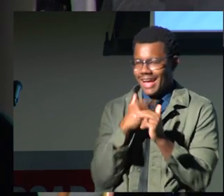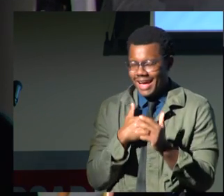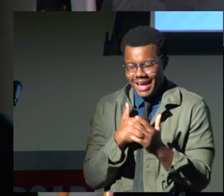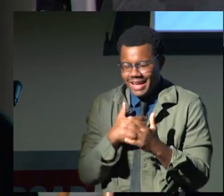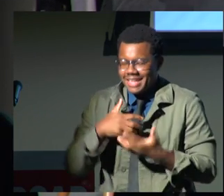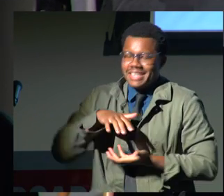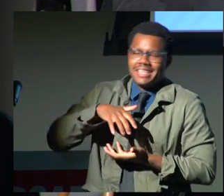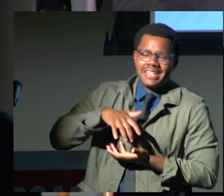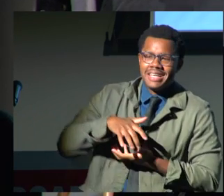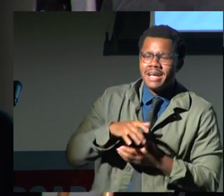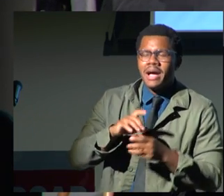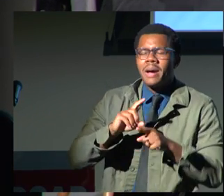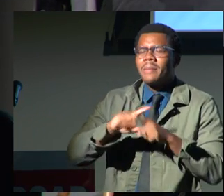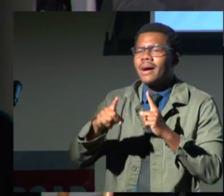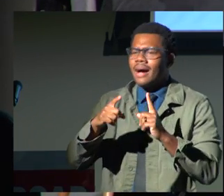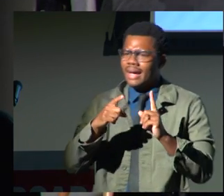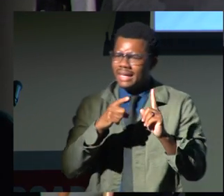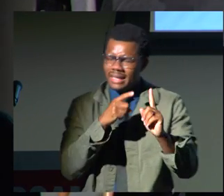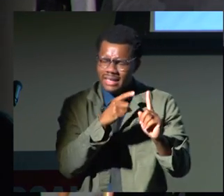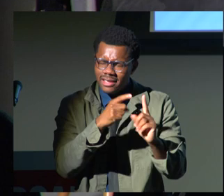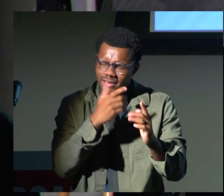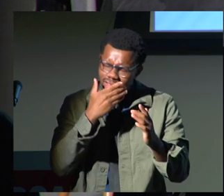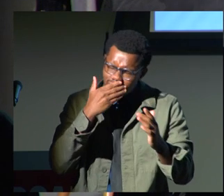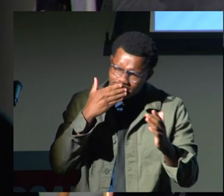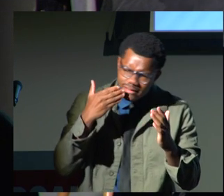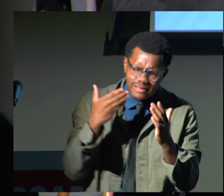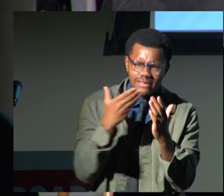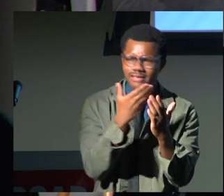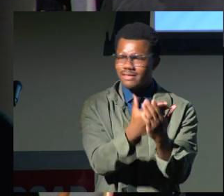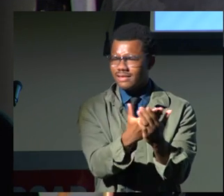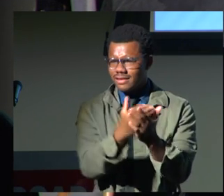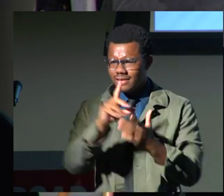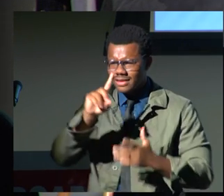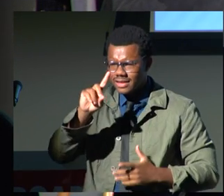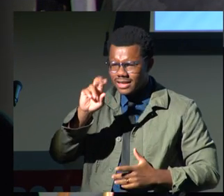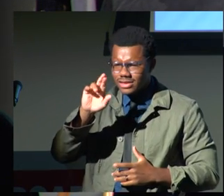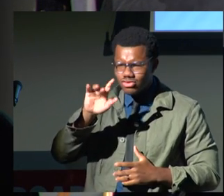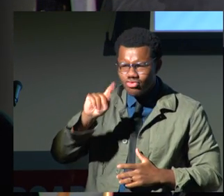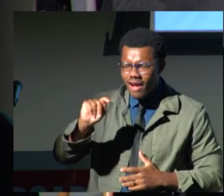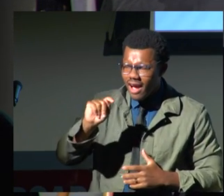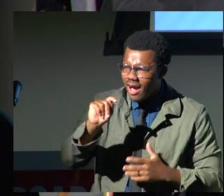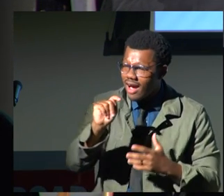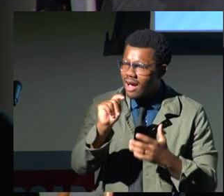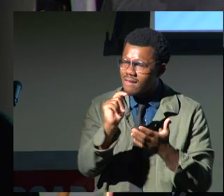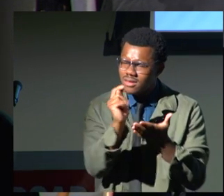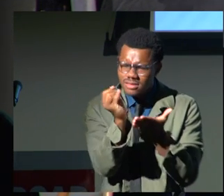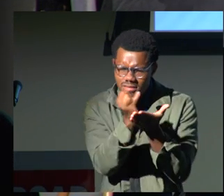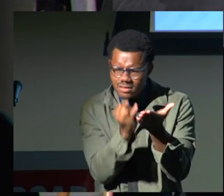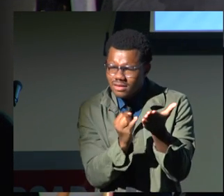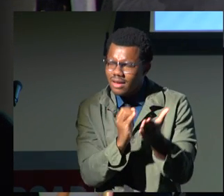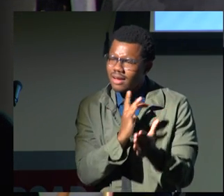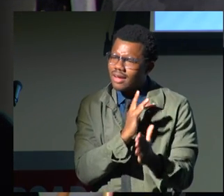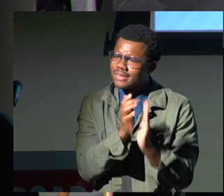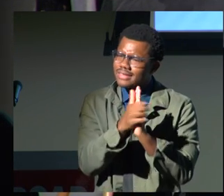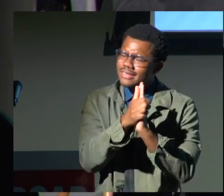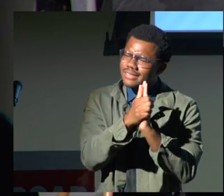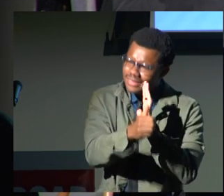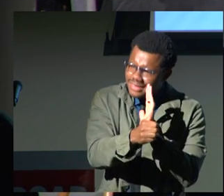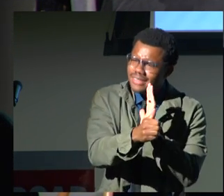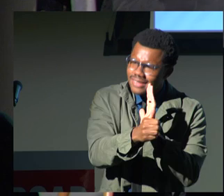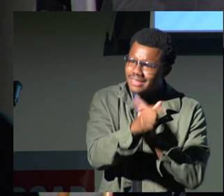but he's a remarkable drafts person, and the way he was able to ascertain